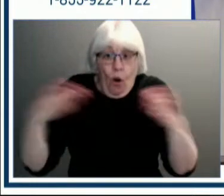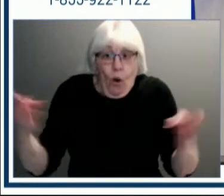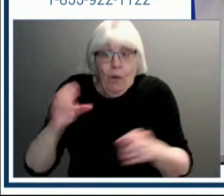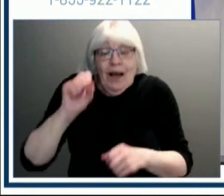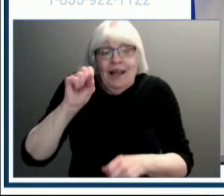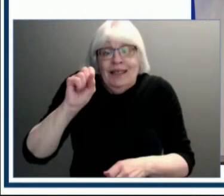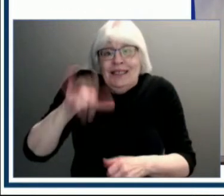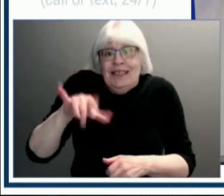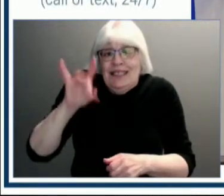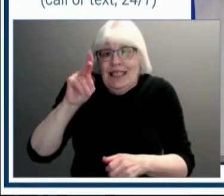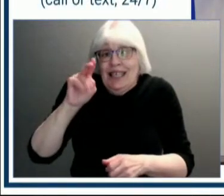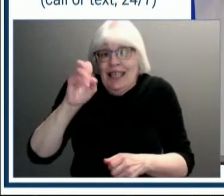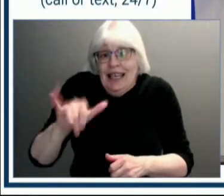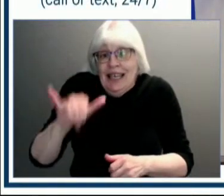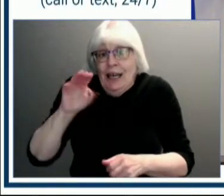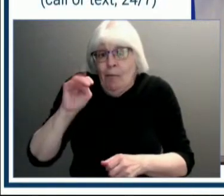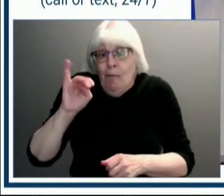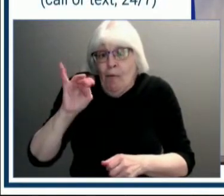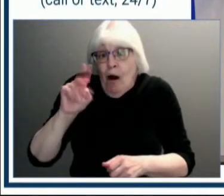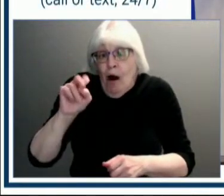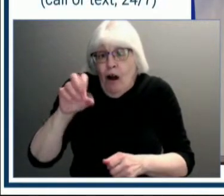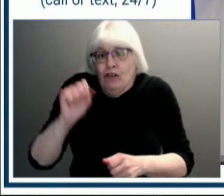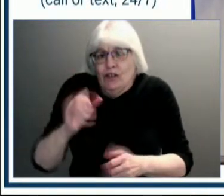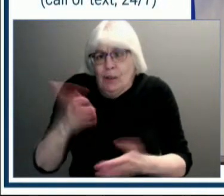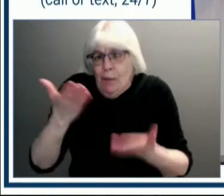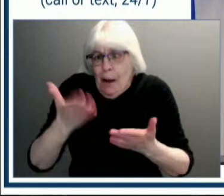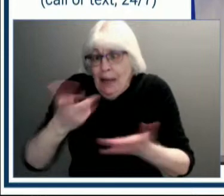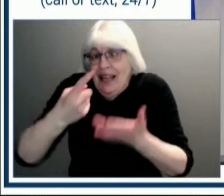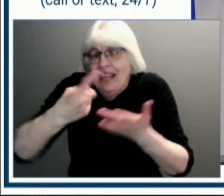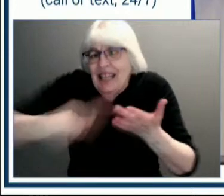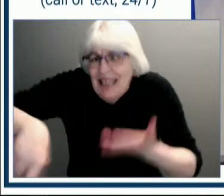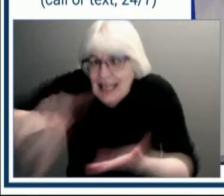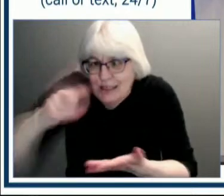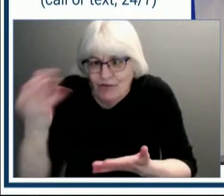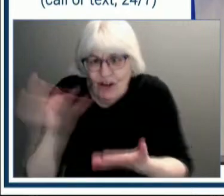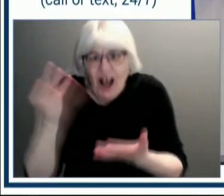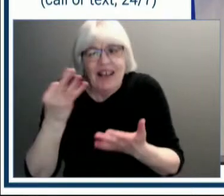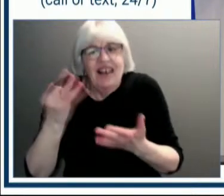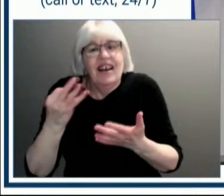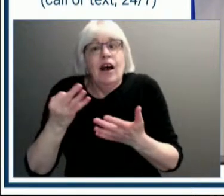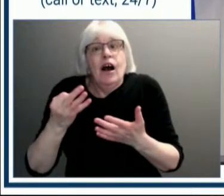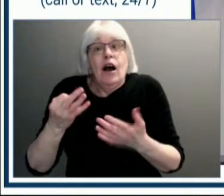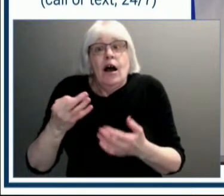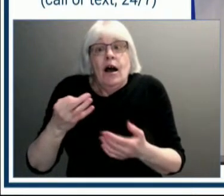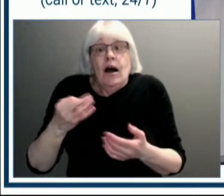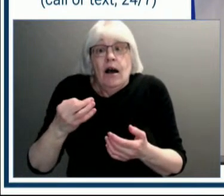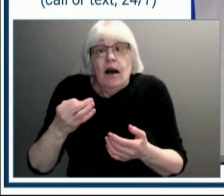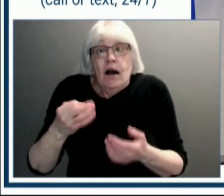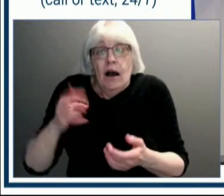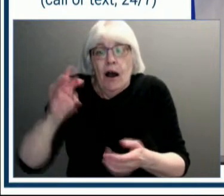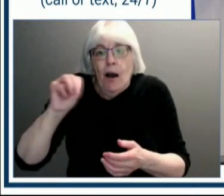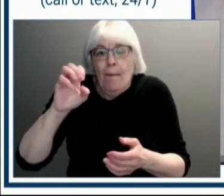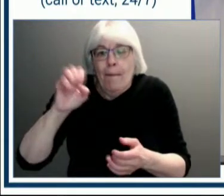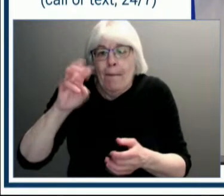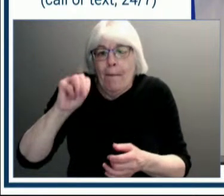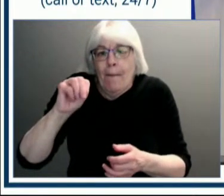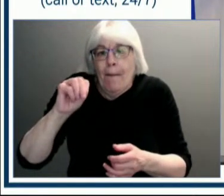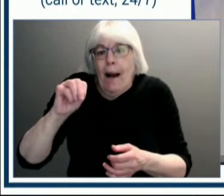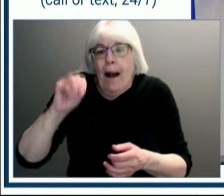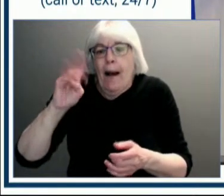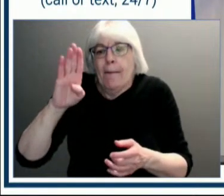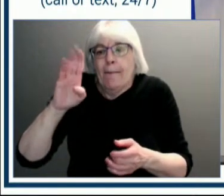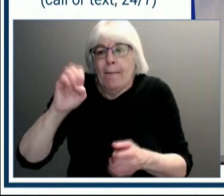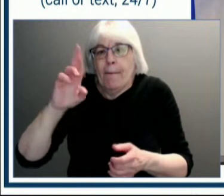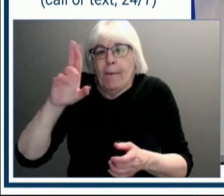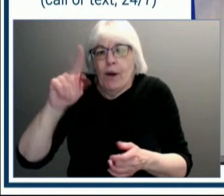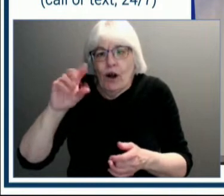Friday. So again, there's a lot of work that's being done there. So thank you to the incredible work of the Cape Breton Family Resource